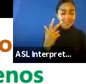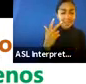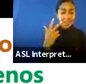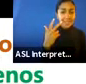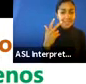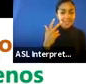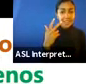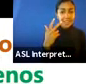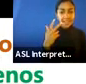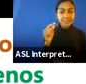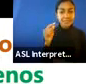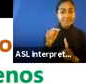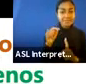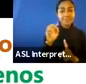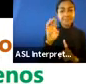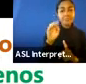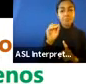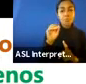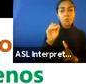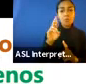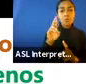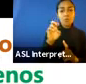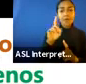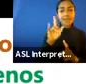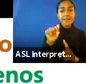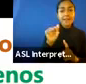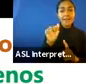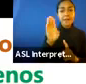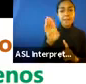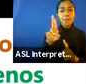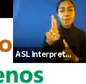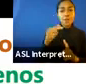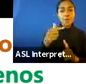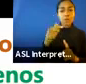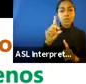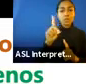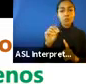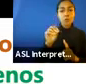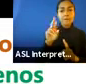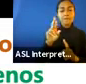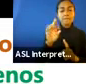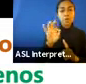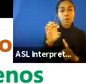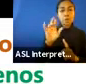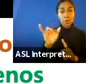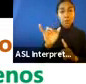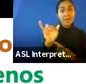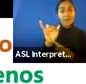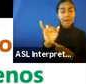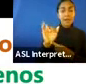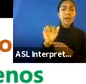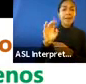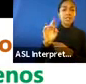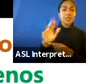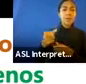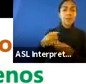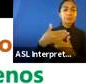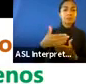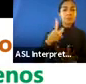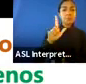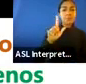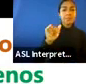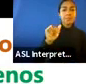bacteria, Borrelia burgdorferi, otherwise known as the bacteria that causes Lyme disease, the most